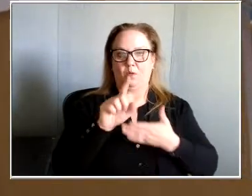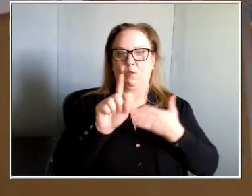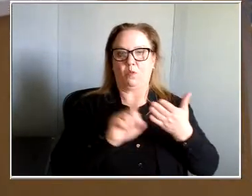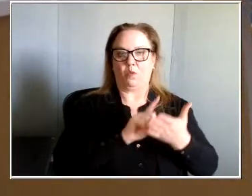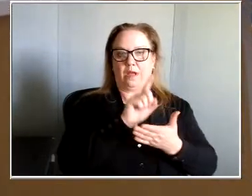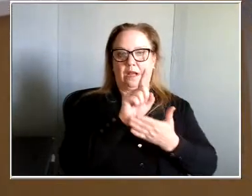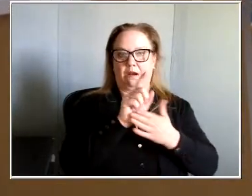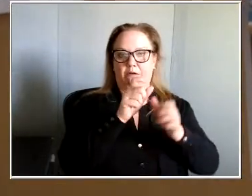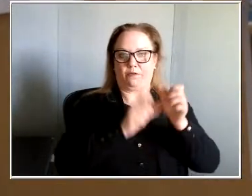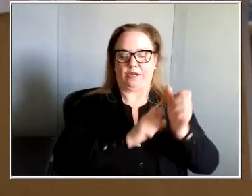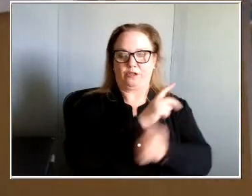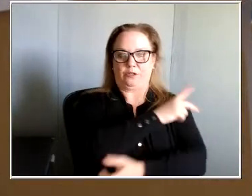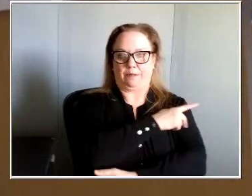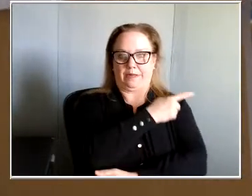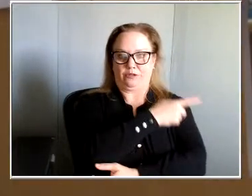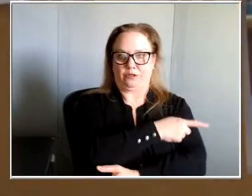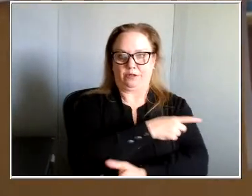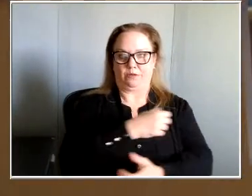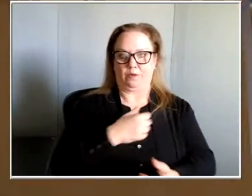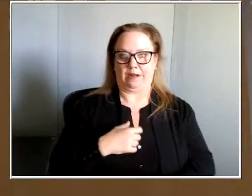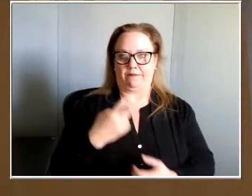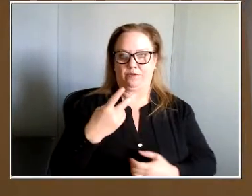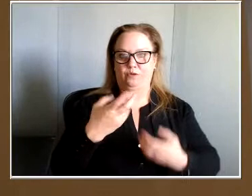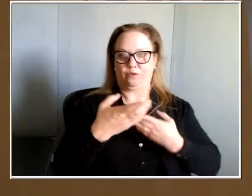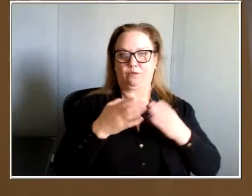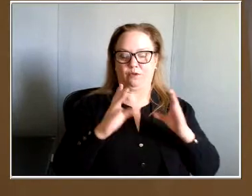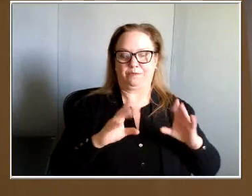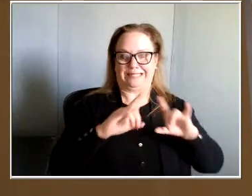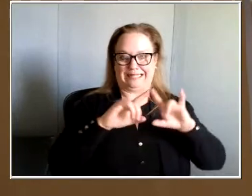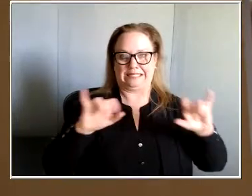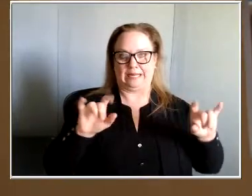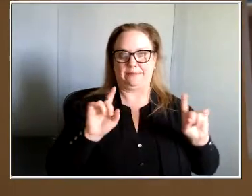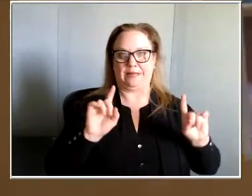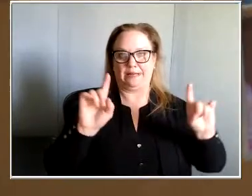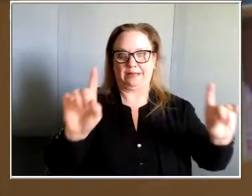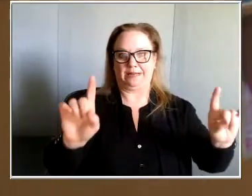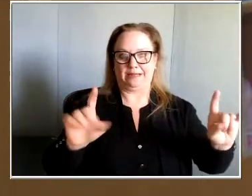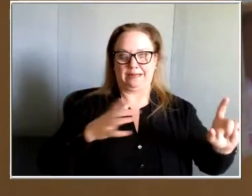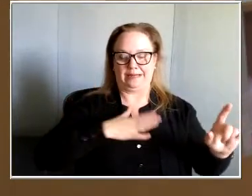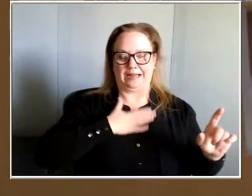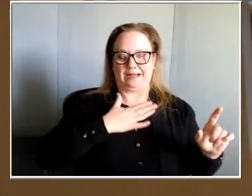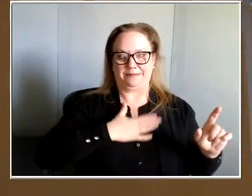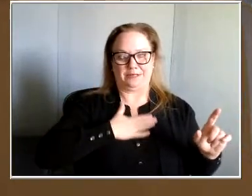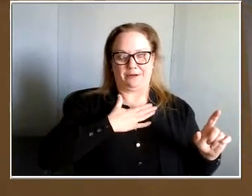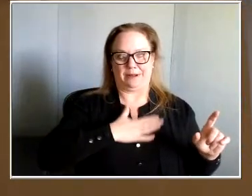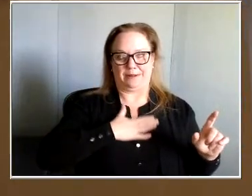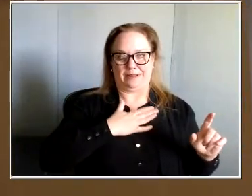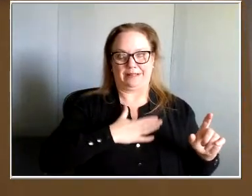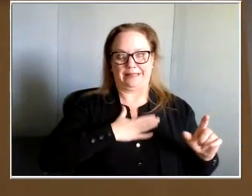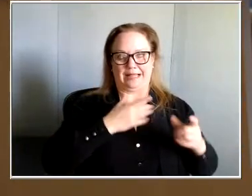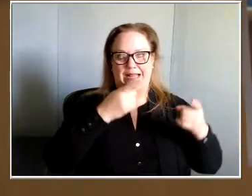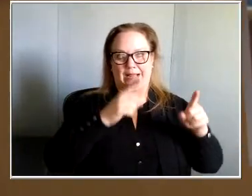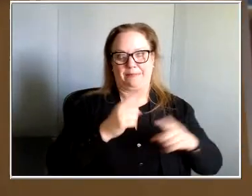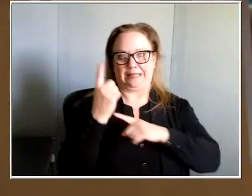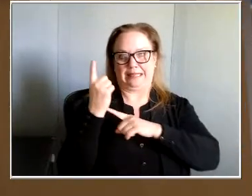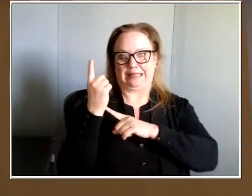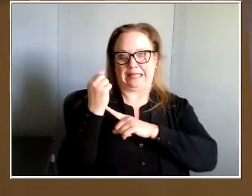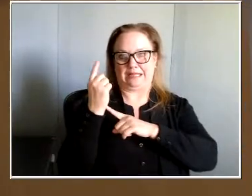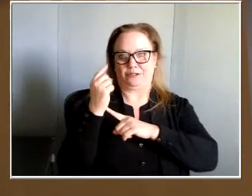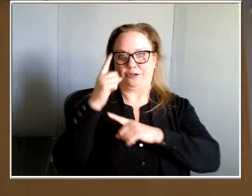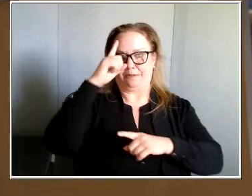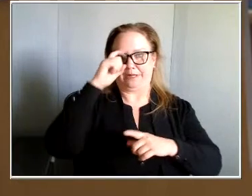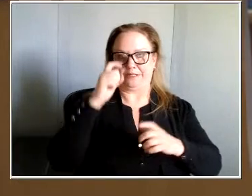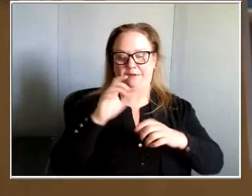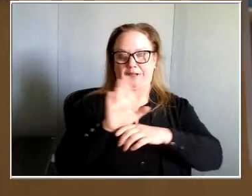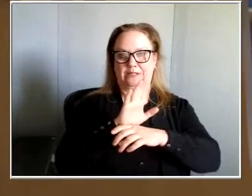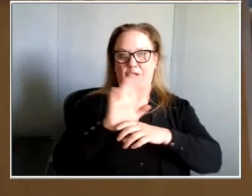each patient. We have 2 rooms going at once, which I'm so happy that that came about last year because we've gotten so